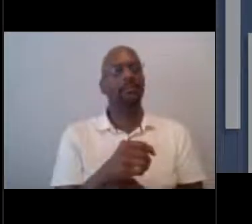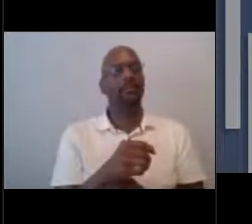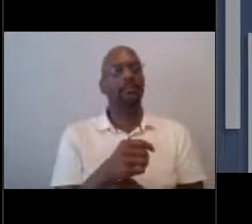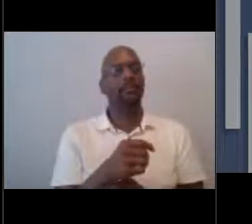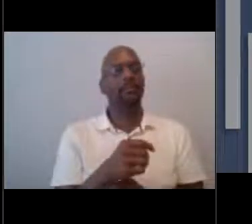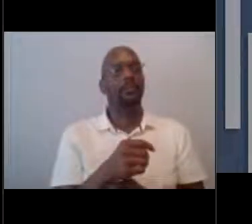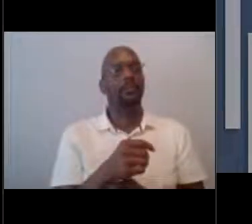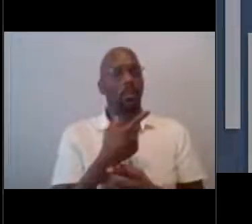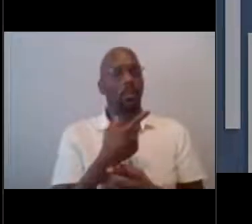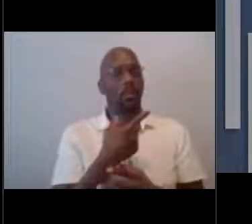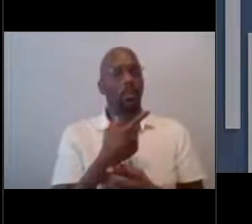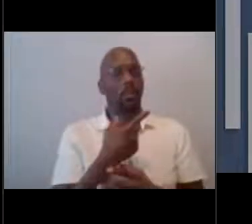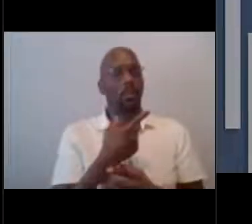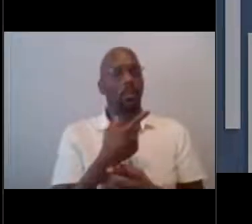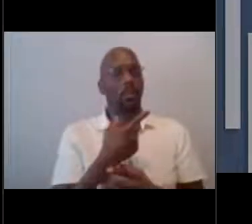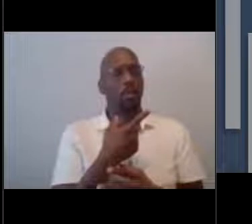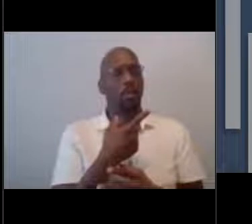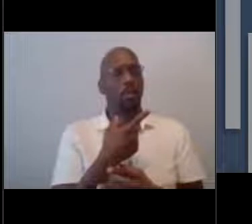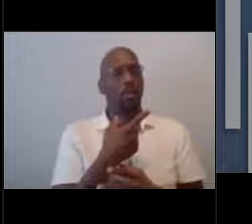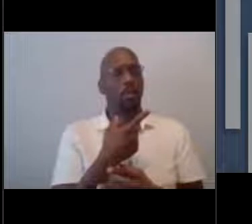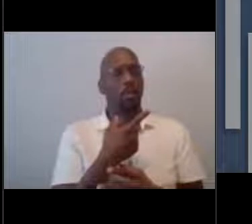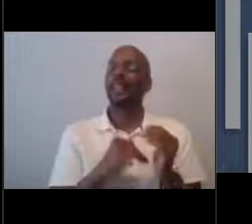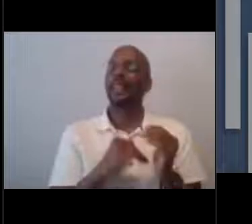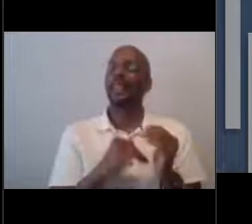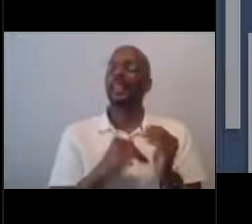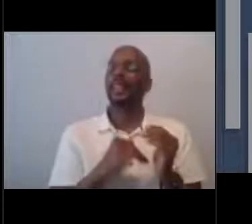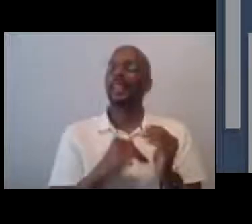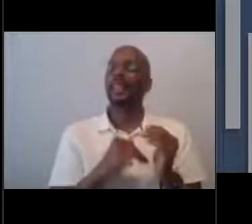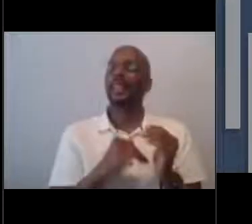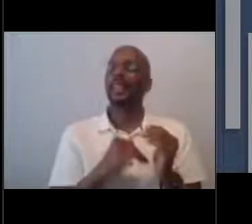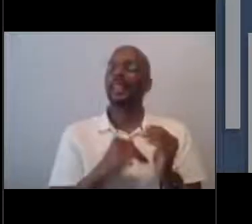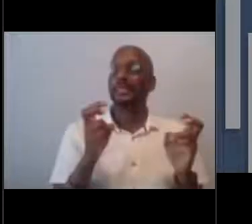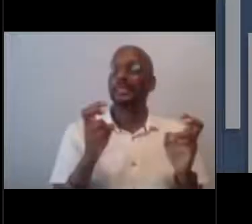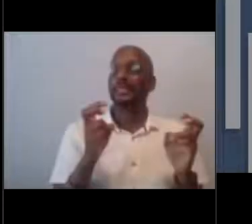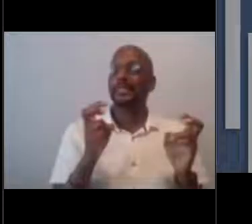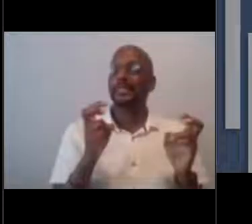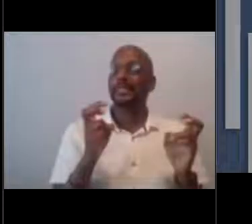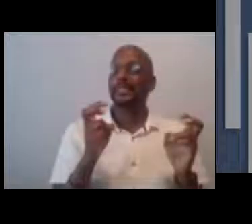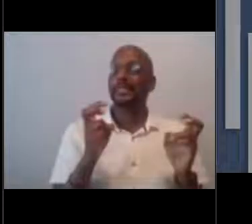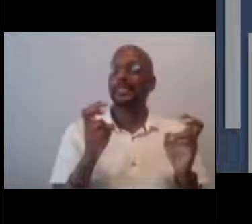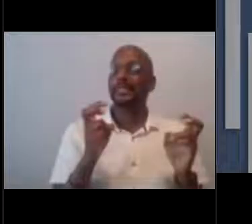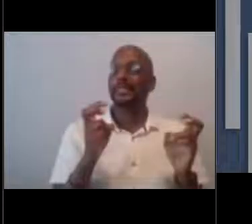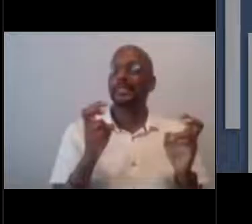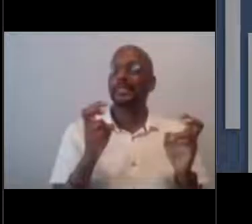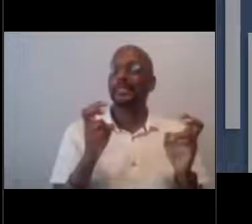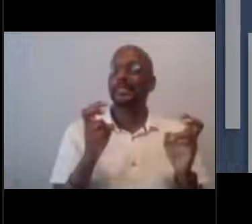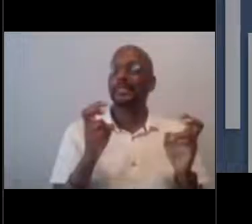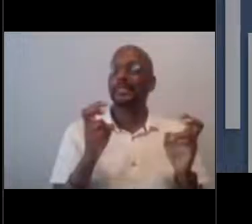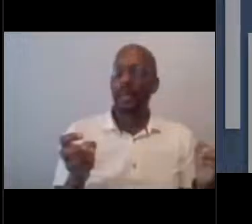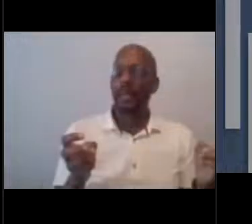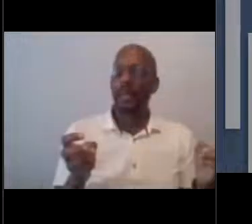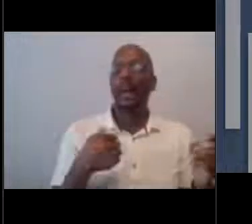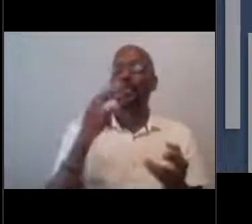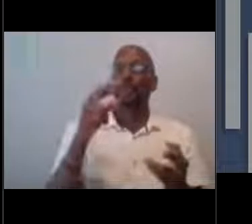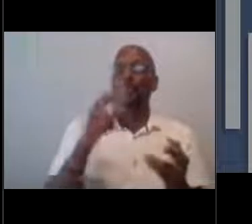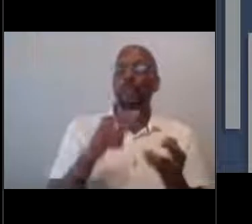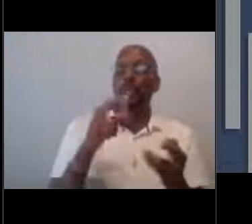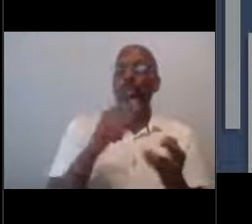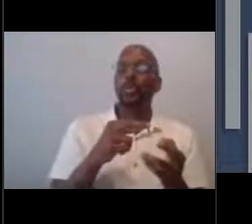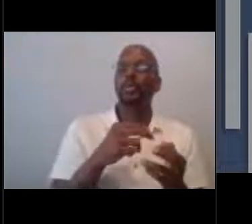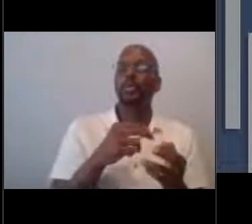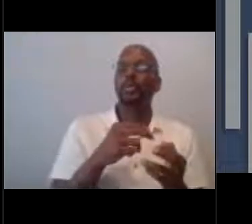less about these issues and give fewer and fewer condolences to